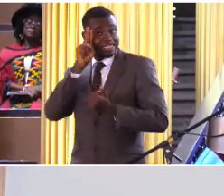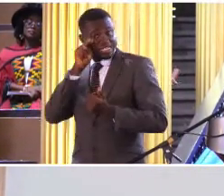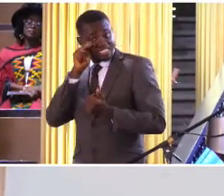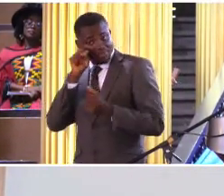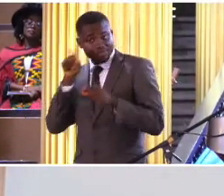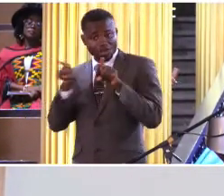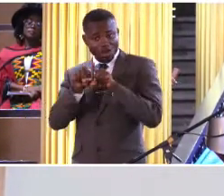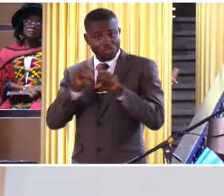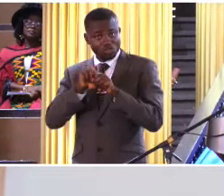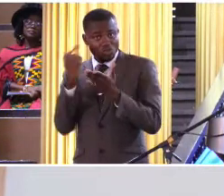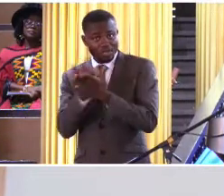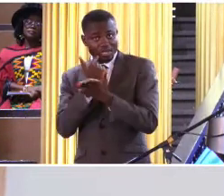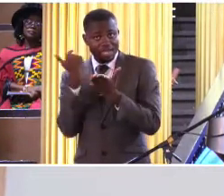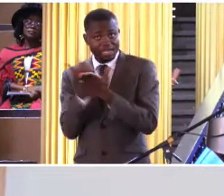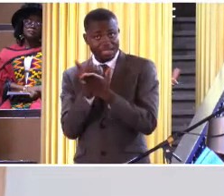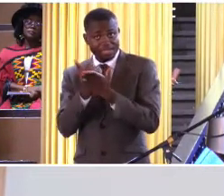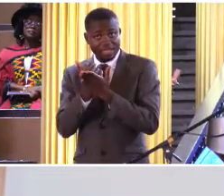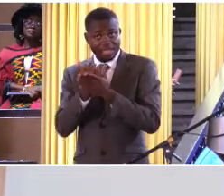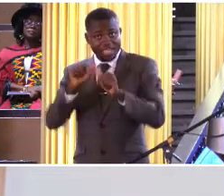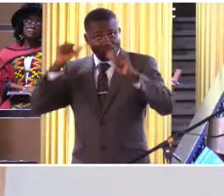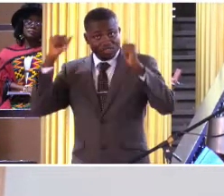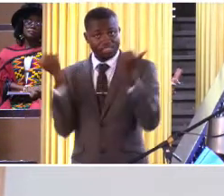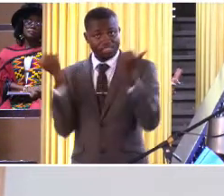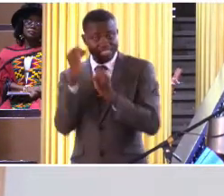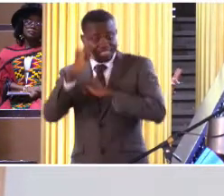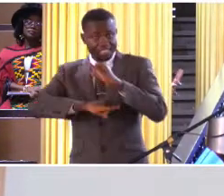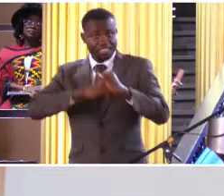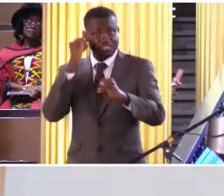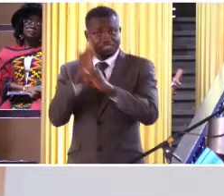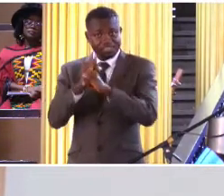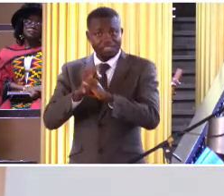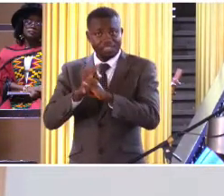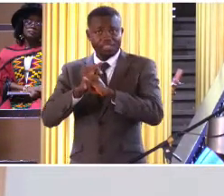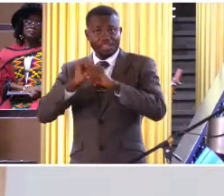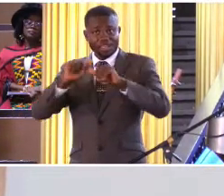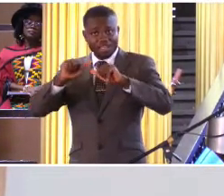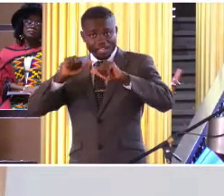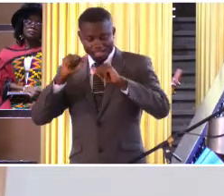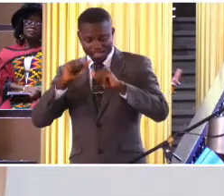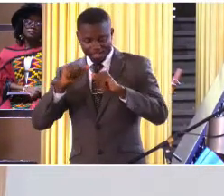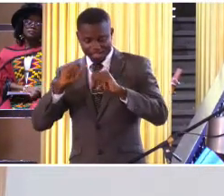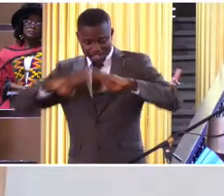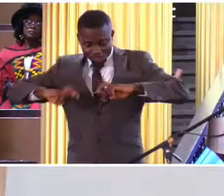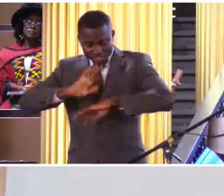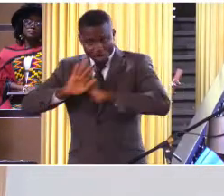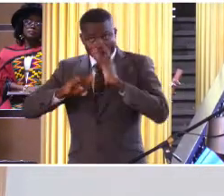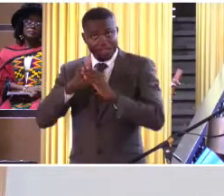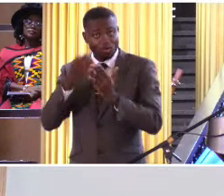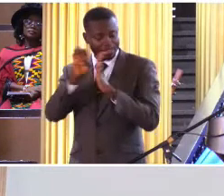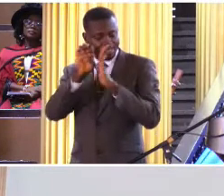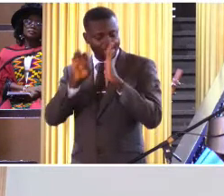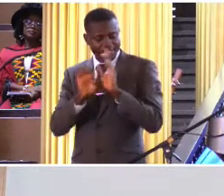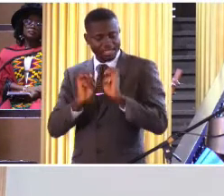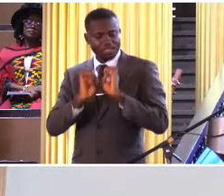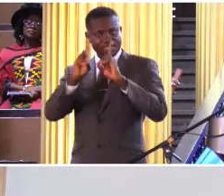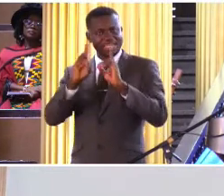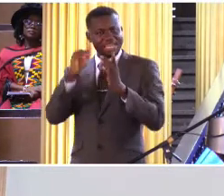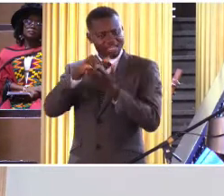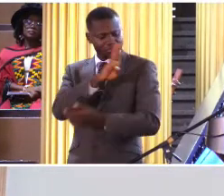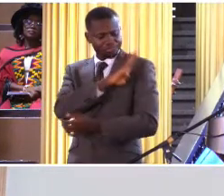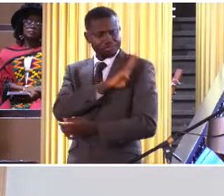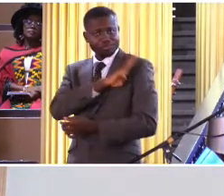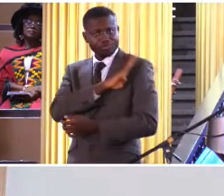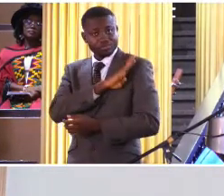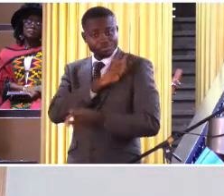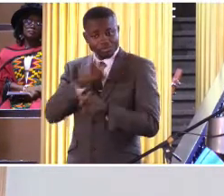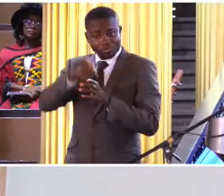Association of Writers, and the International Association of Ethics Education. Professor Bello served as